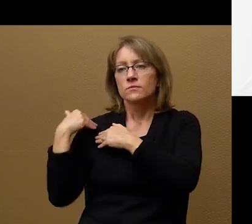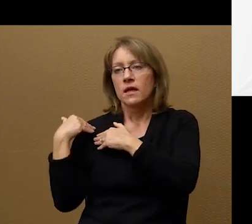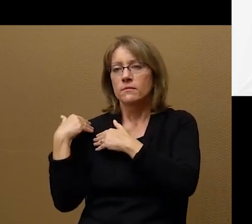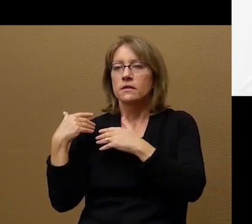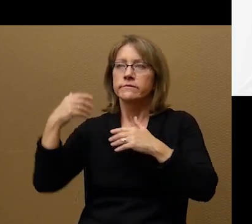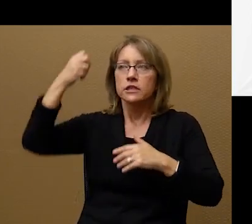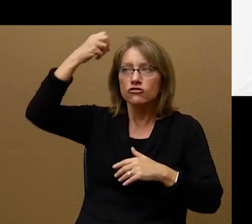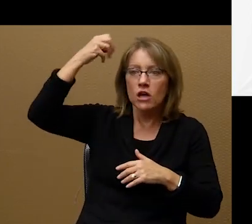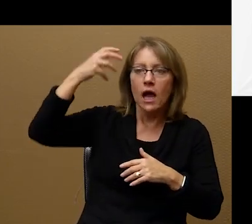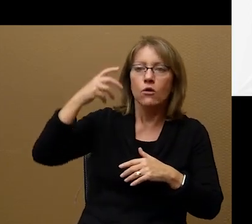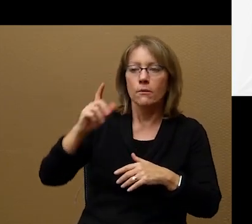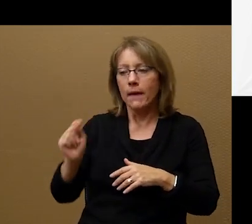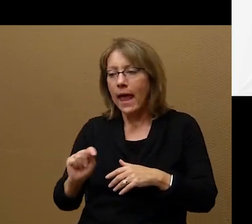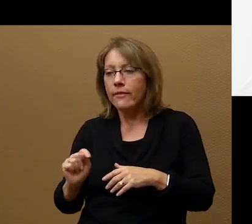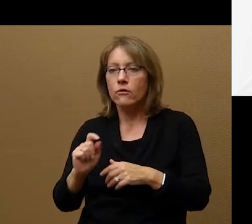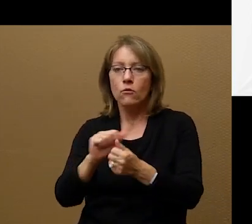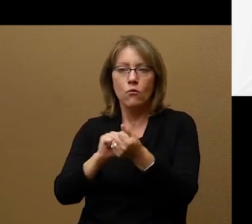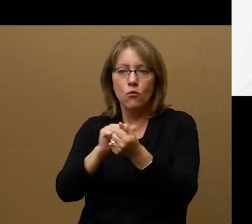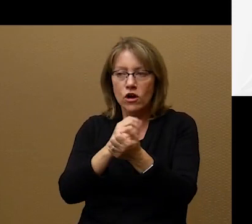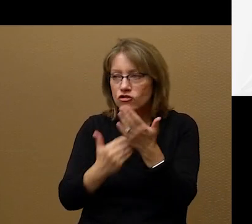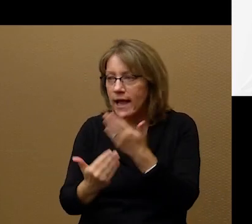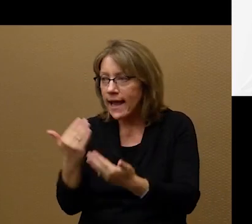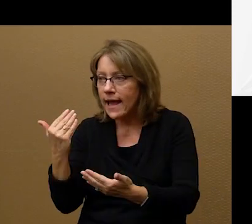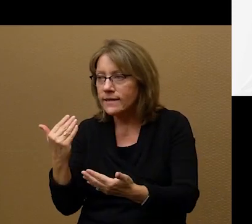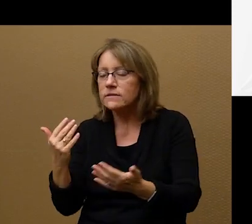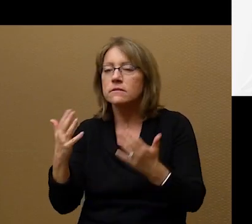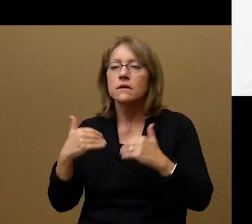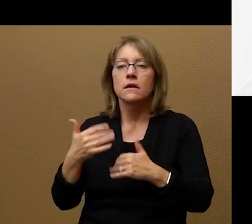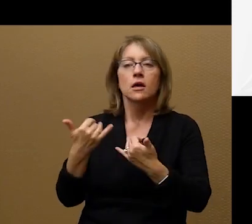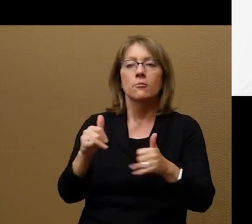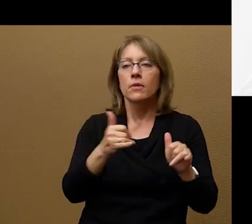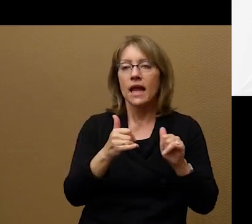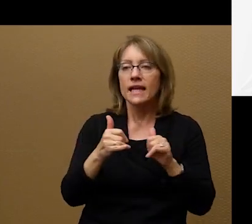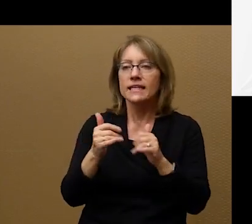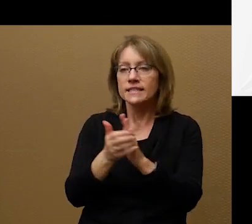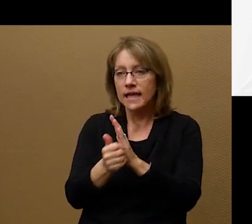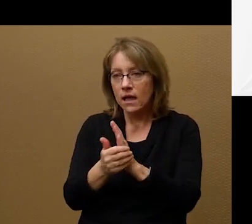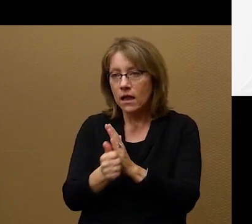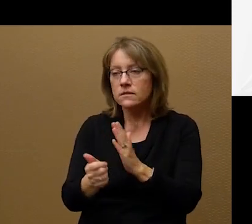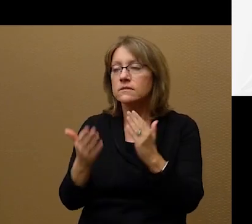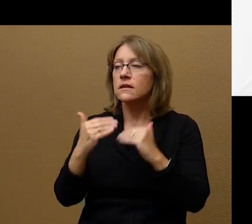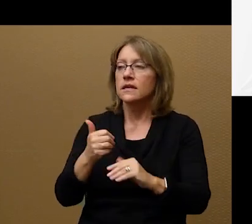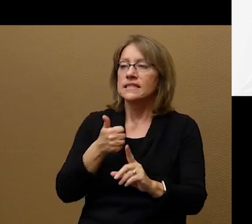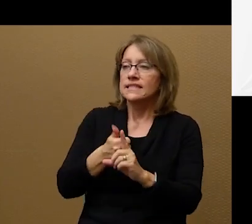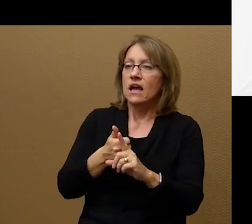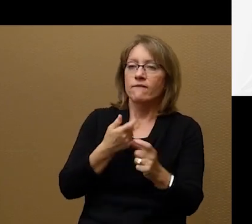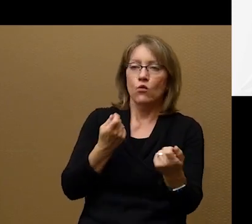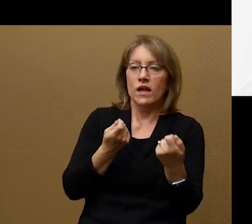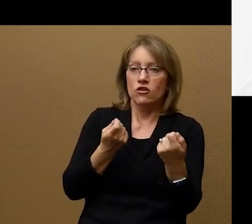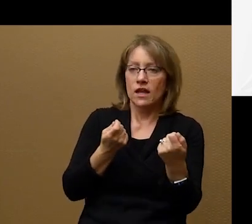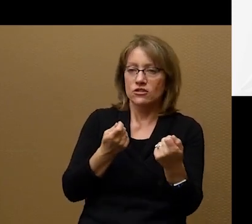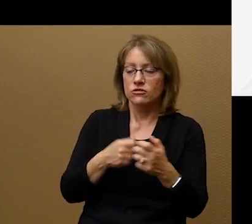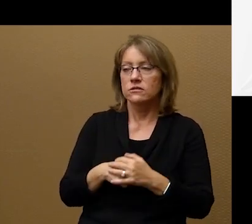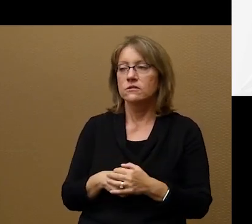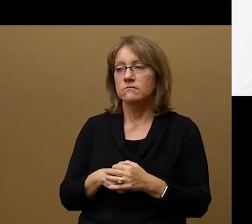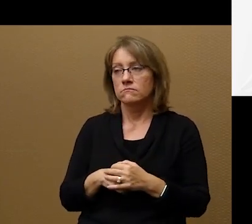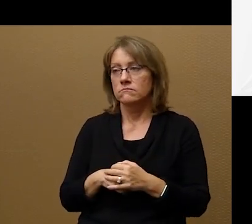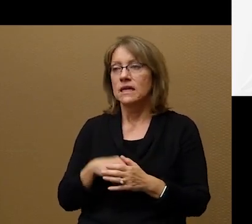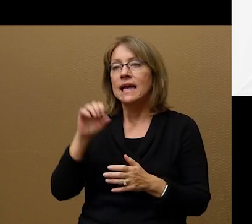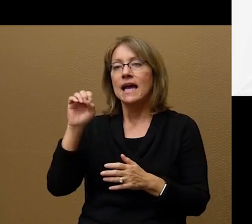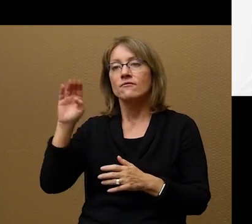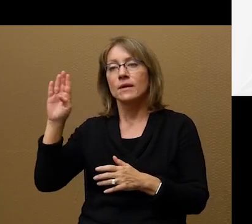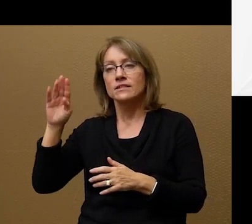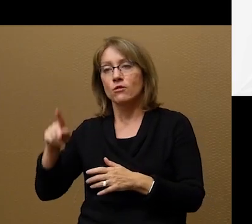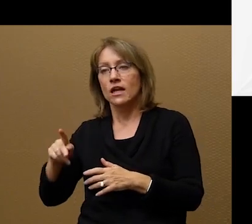their hands, going to the bathroom, play skills, and self-regulation. Evidence-based practices, also a